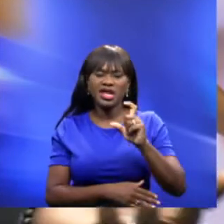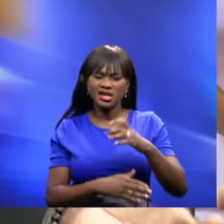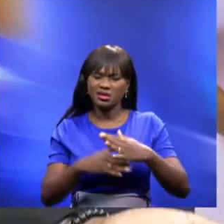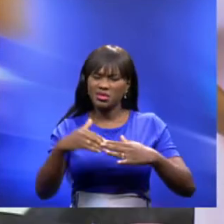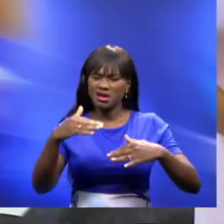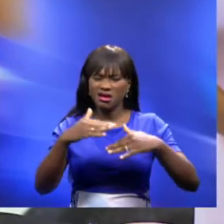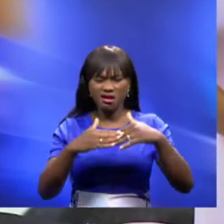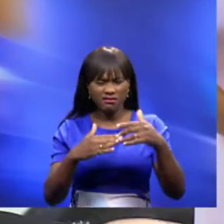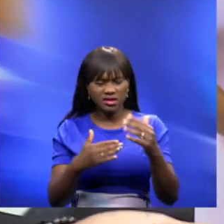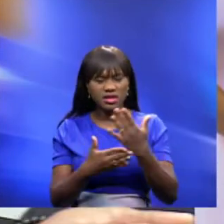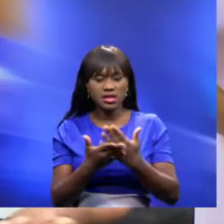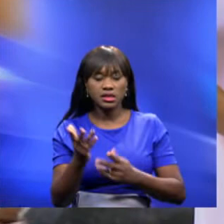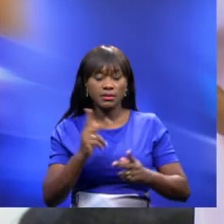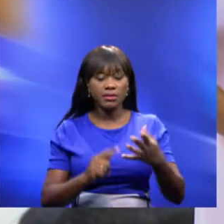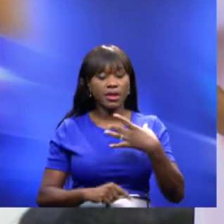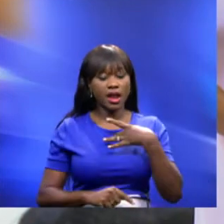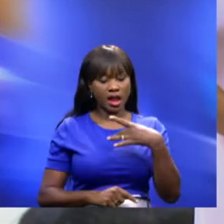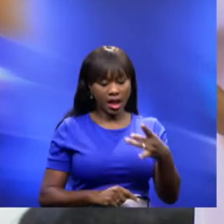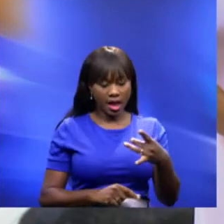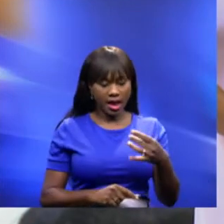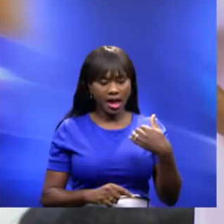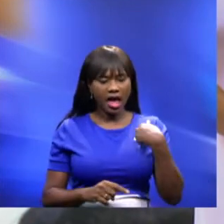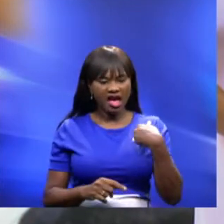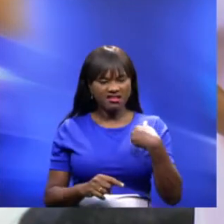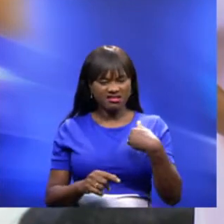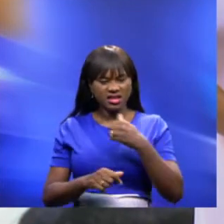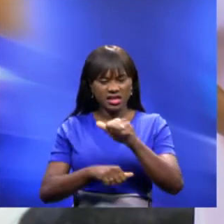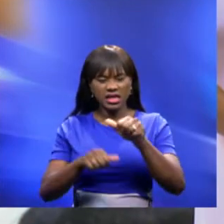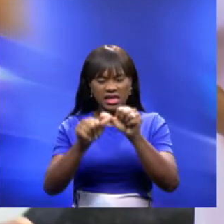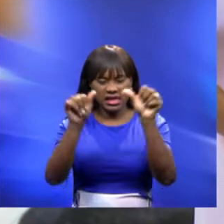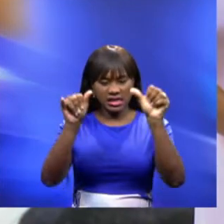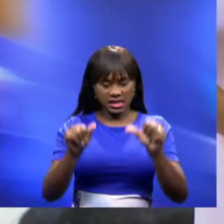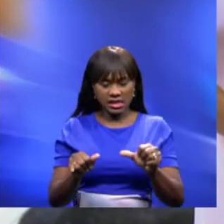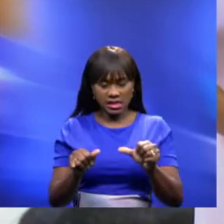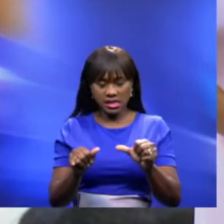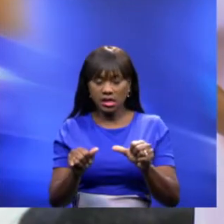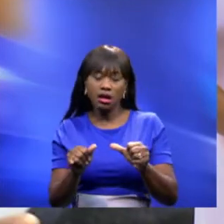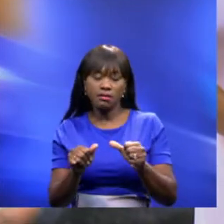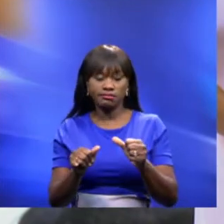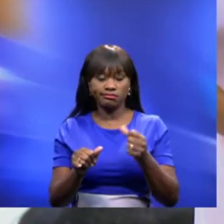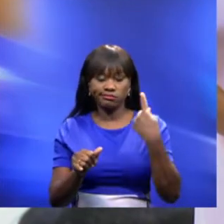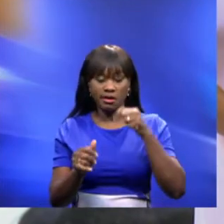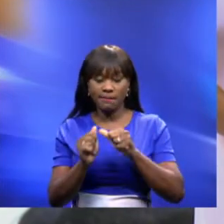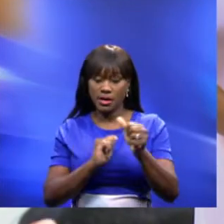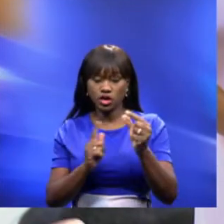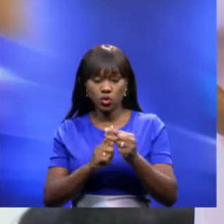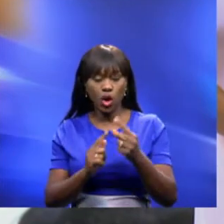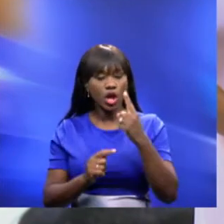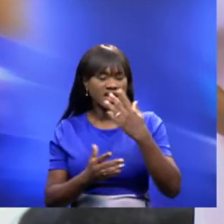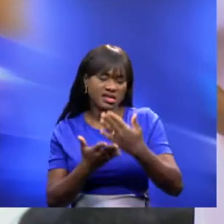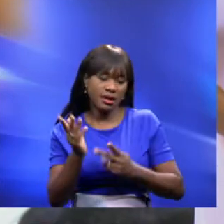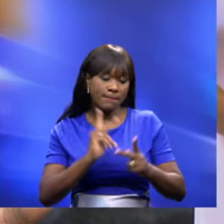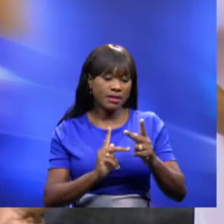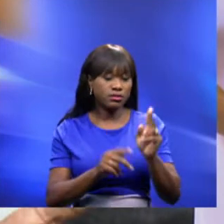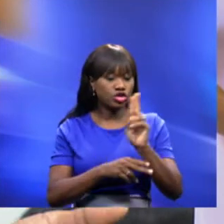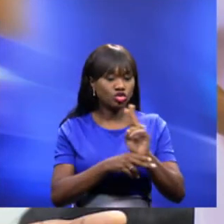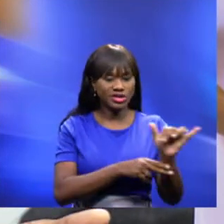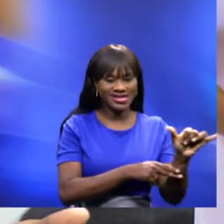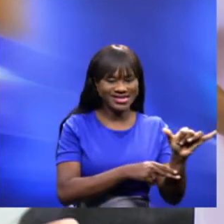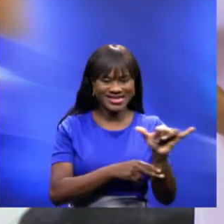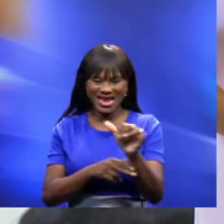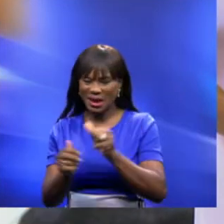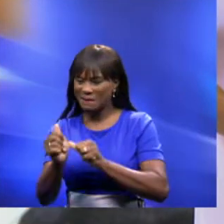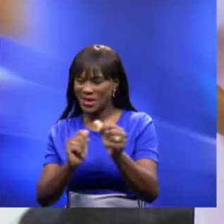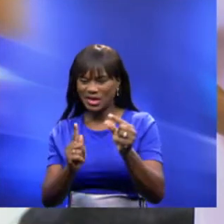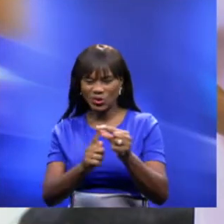Some people like the password keepers. Some people could remember they use one password and they tend to use that all. Not the wisest thing and not the best thing. But at the end of the